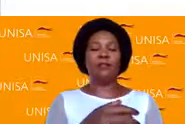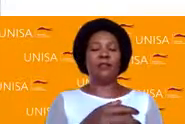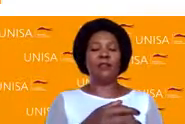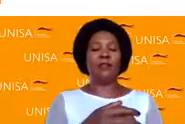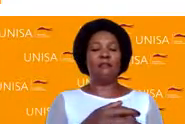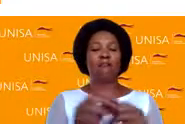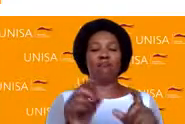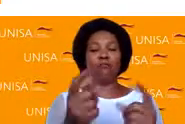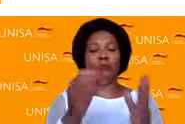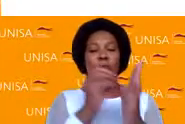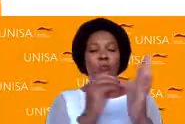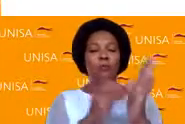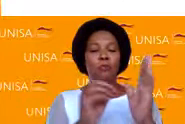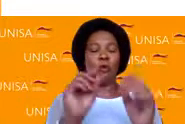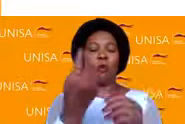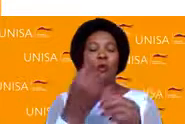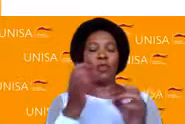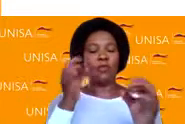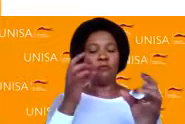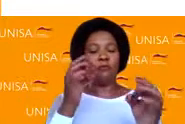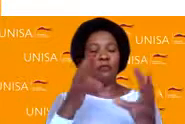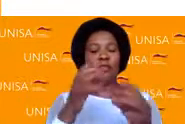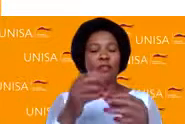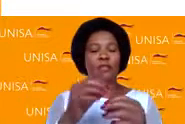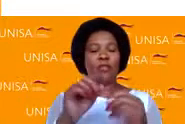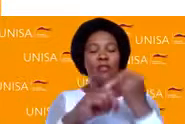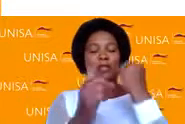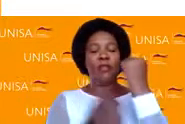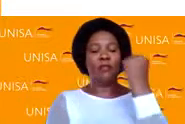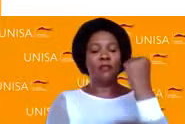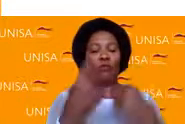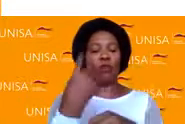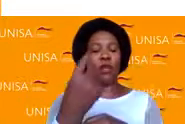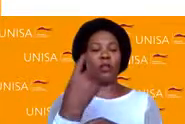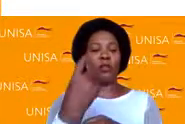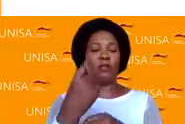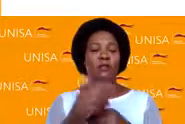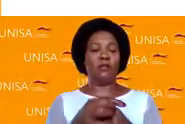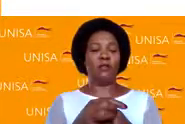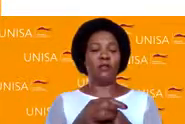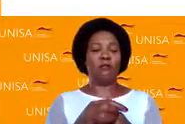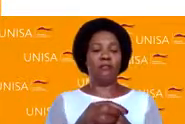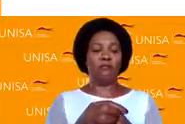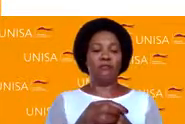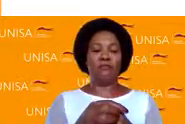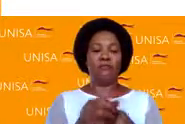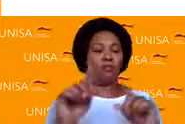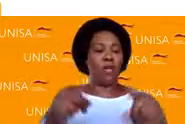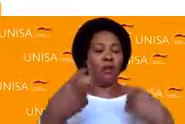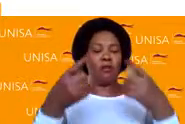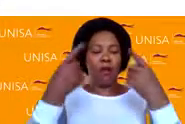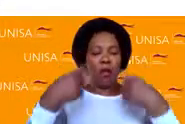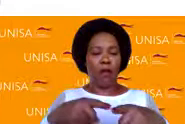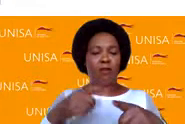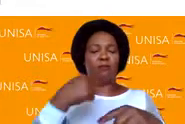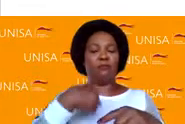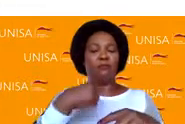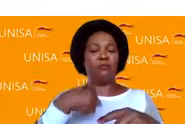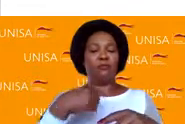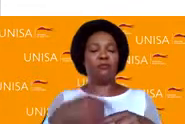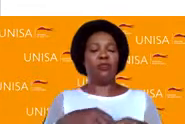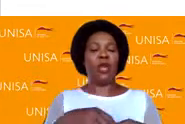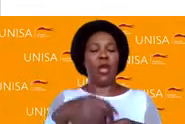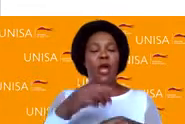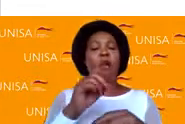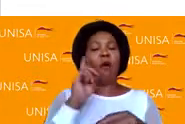all the information. So as you can see, this last one, if I click here, it doesn't allow me to do multiple select. So I know there's only one correct one.